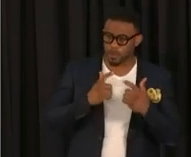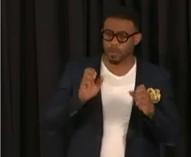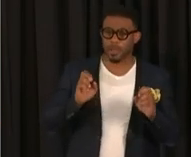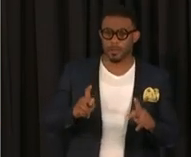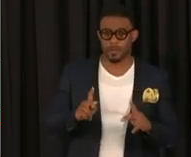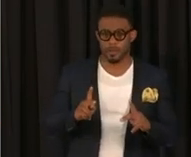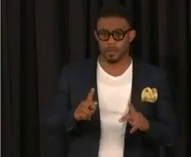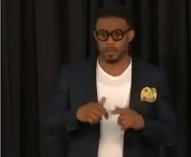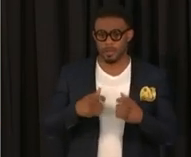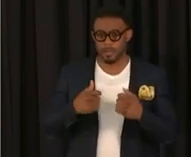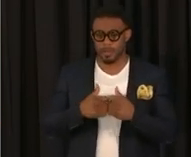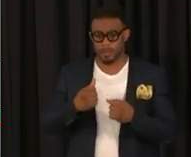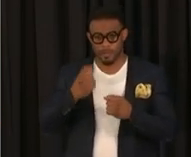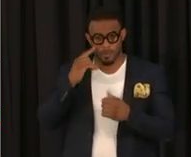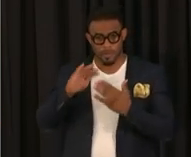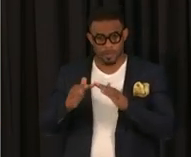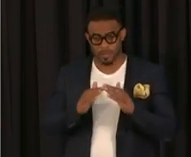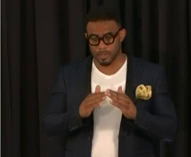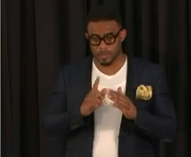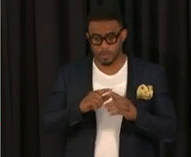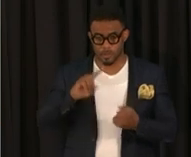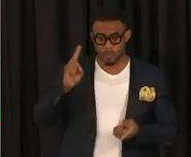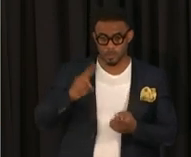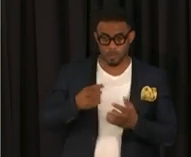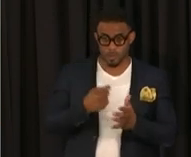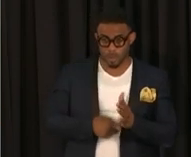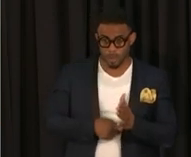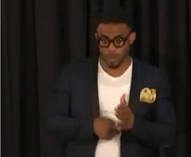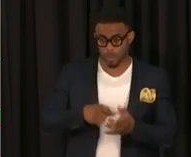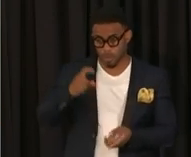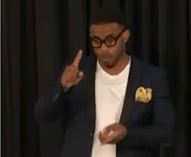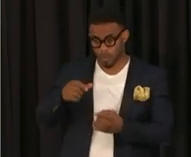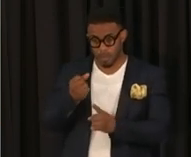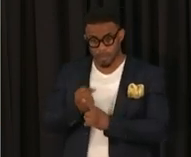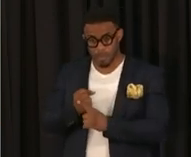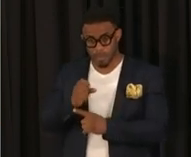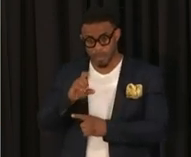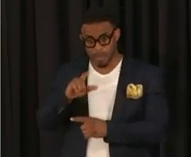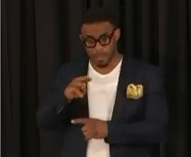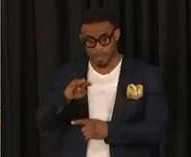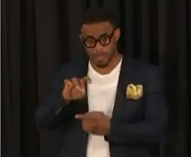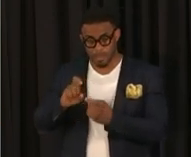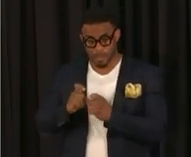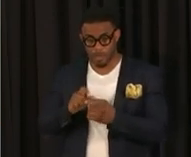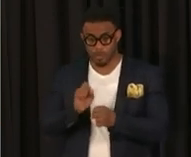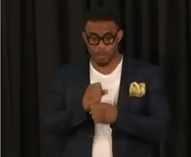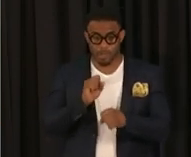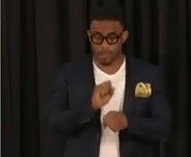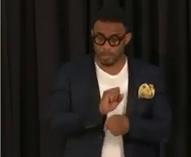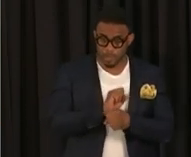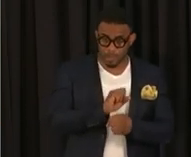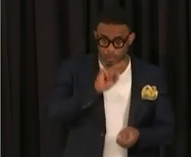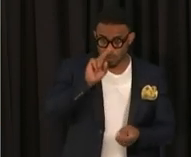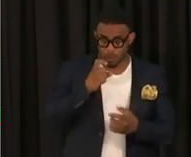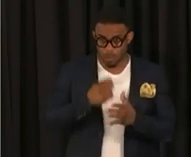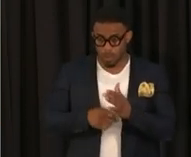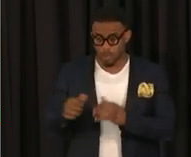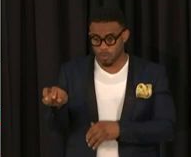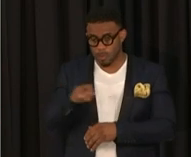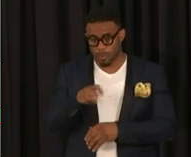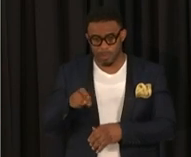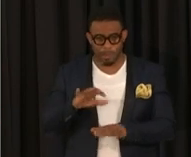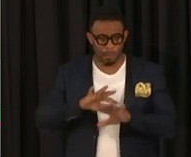There's a huge opportunity in electric vehicles for the city to reduce costs, to reduce the impacts of climate change, to create jobs, and reduce the